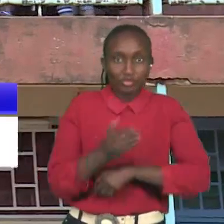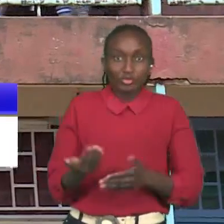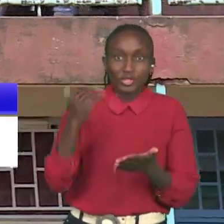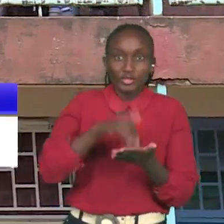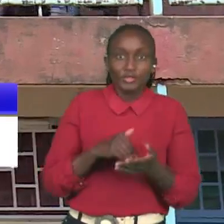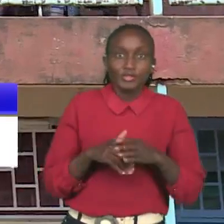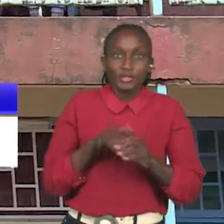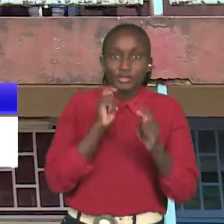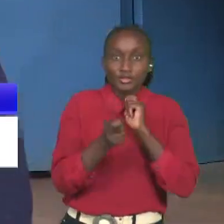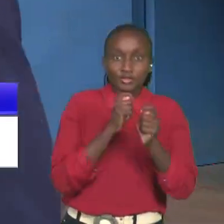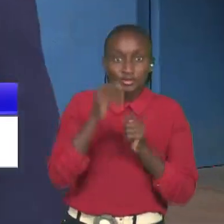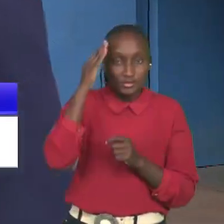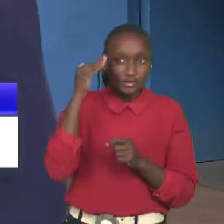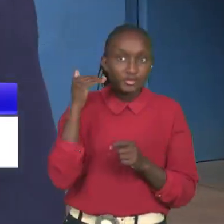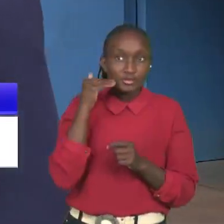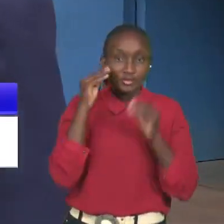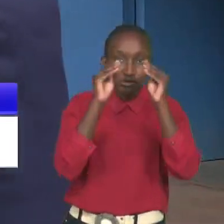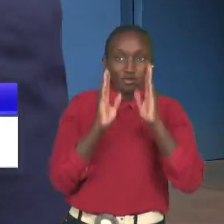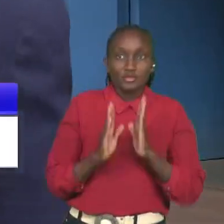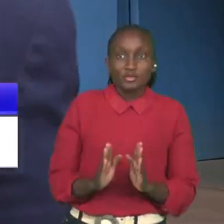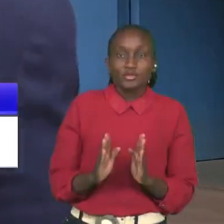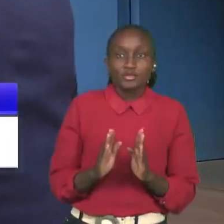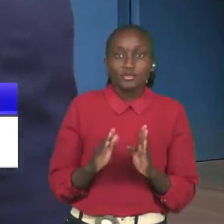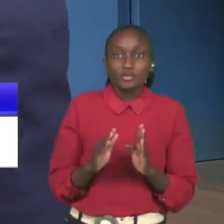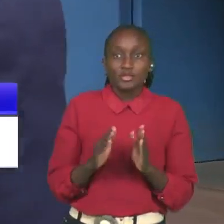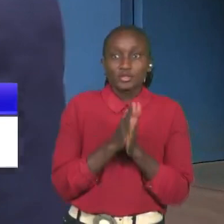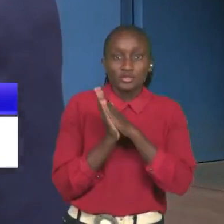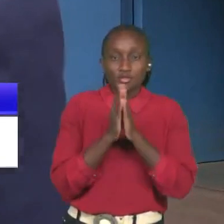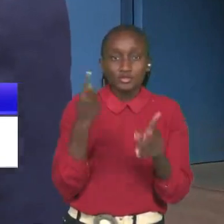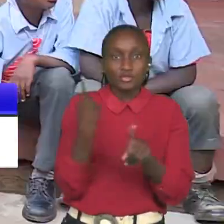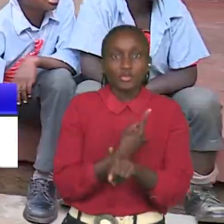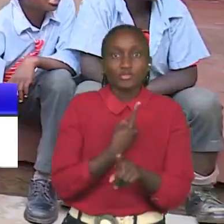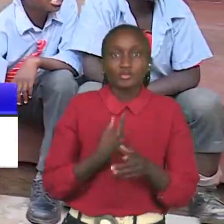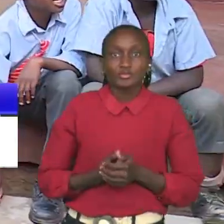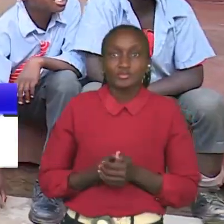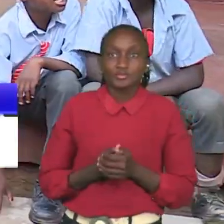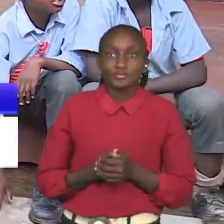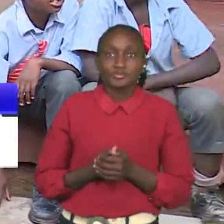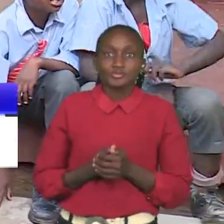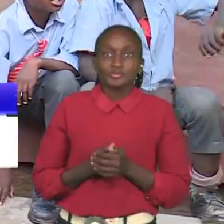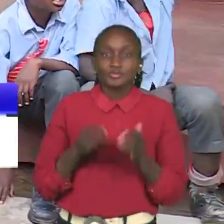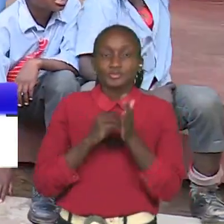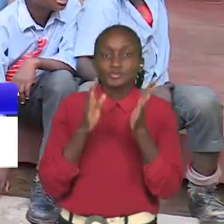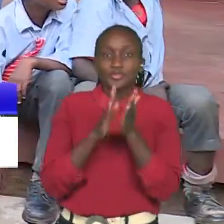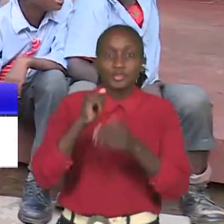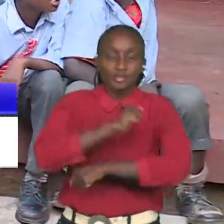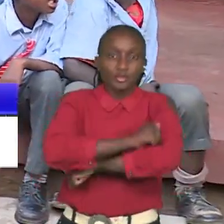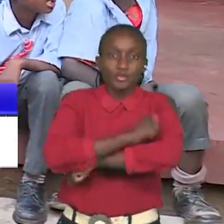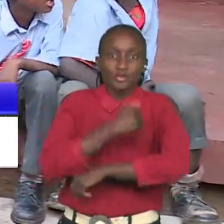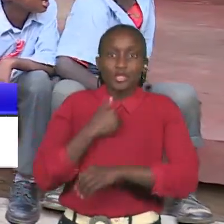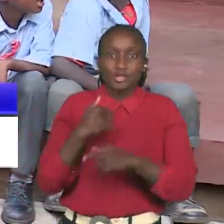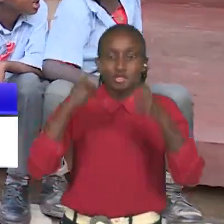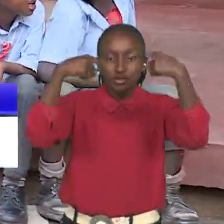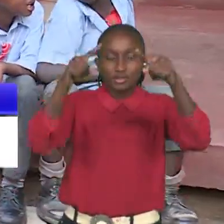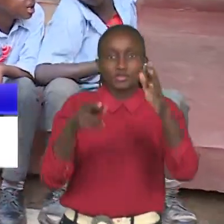In an interview, the head teacher of Jamhuri Primary School, however, the story is different. Kimani notes that the school had a successful registration